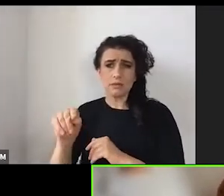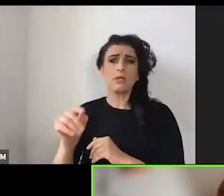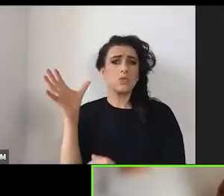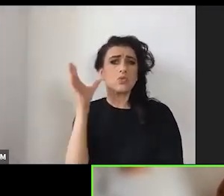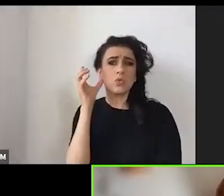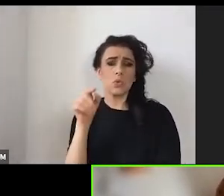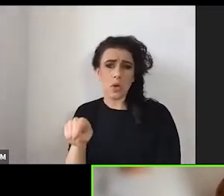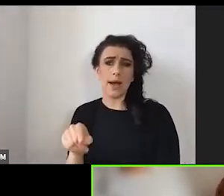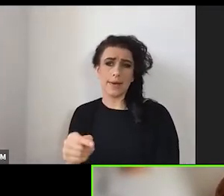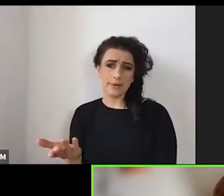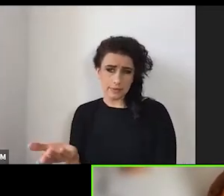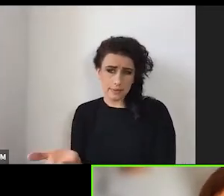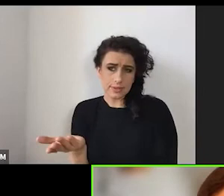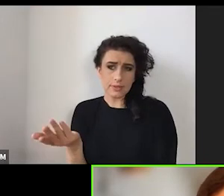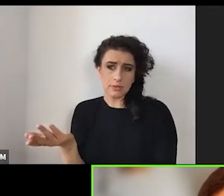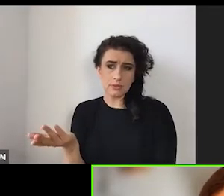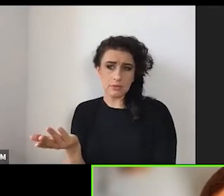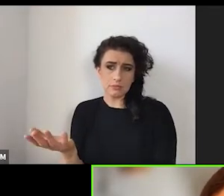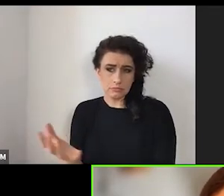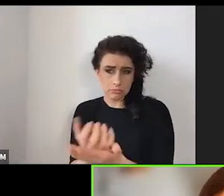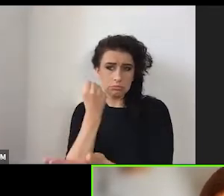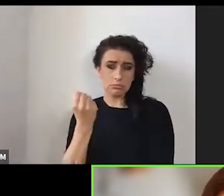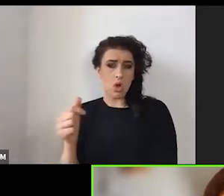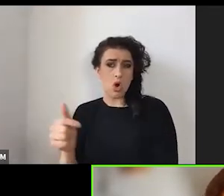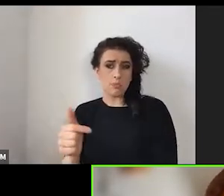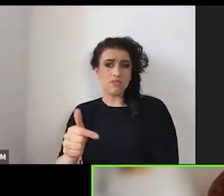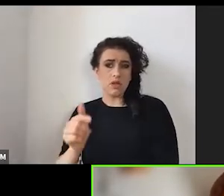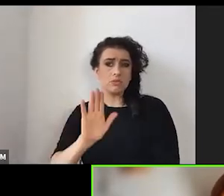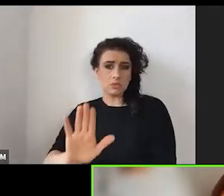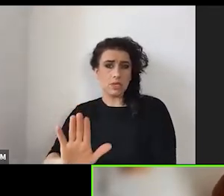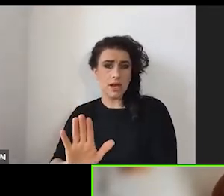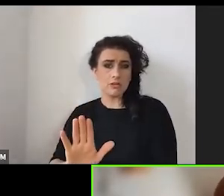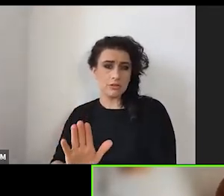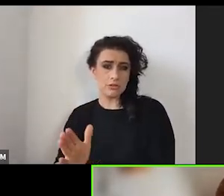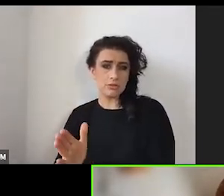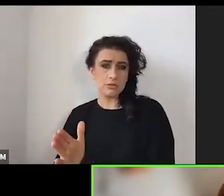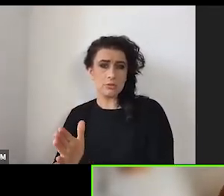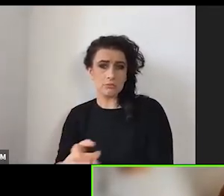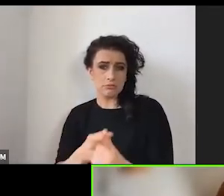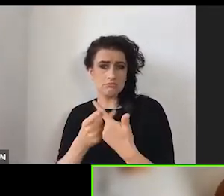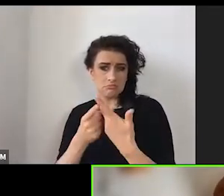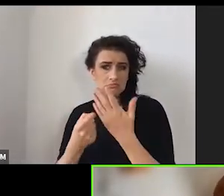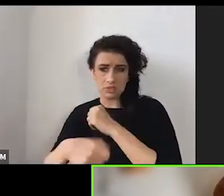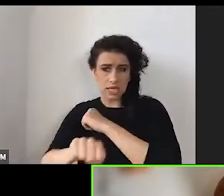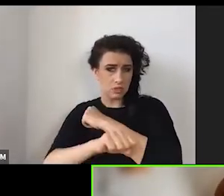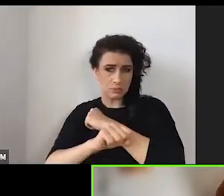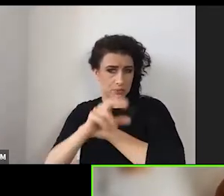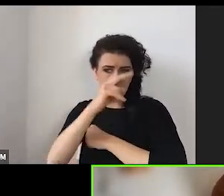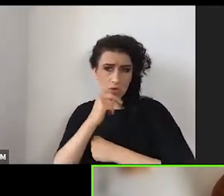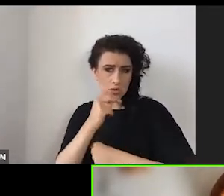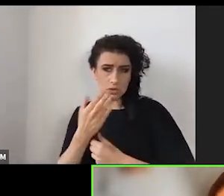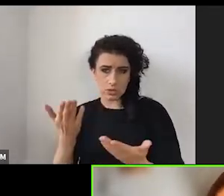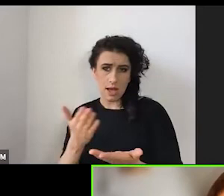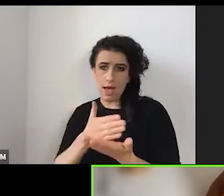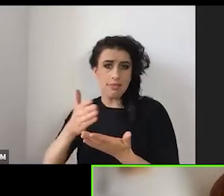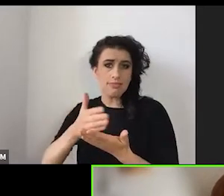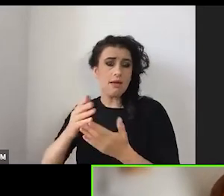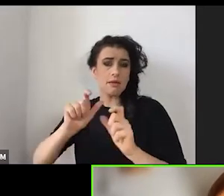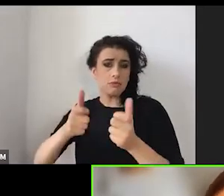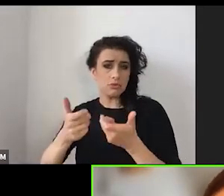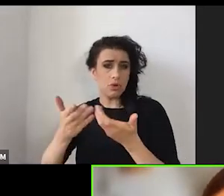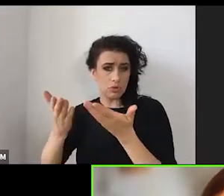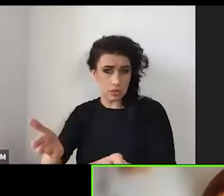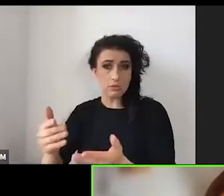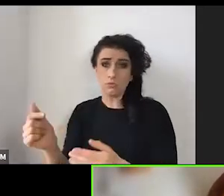practices. So then you have a boy who is being raised only by women, only, let's say,